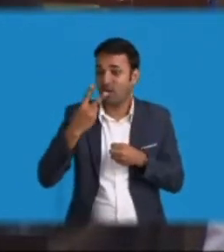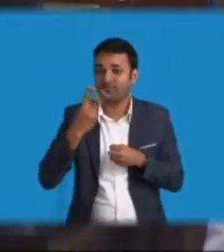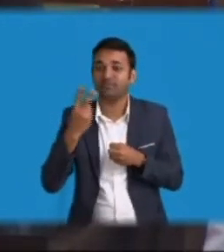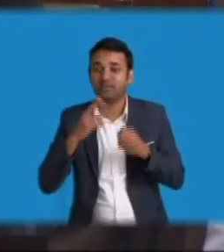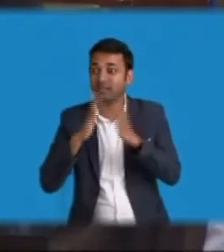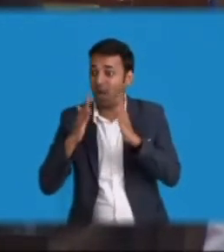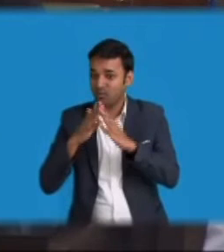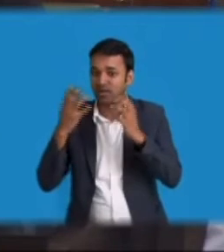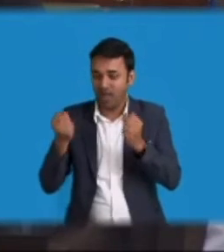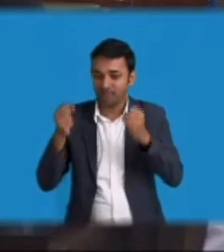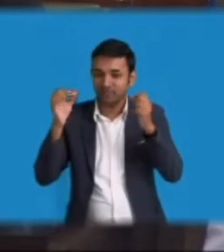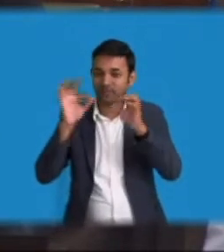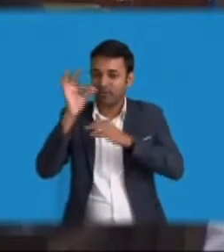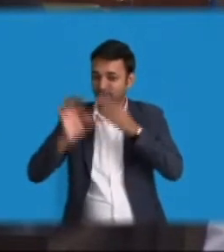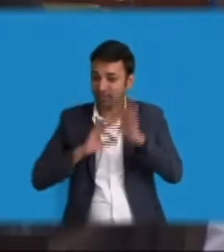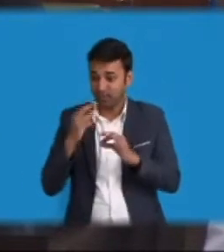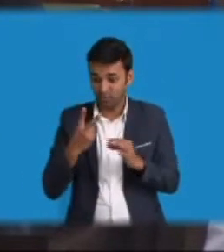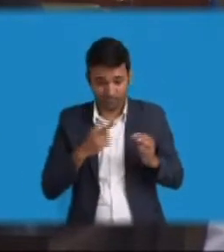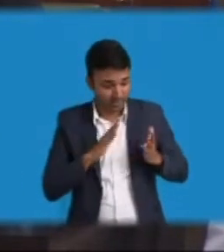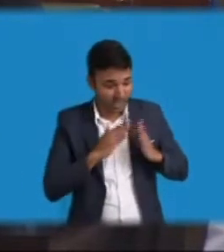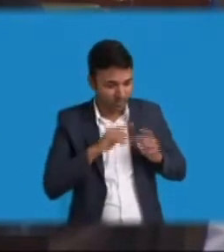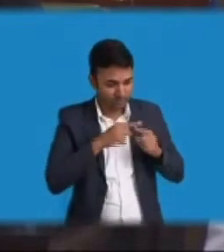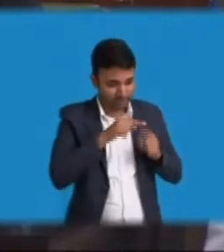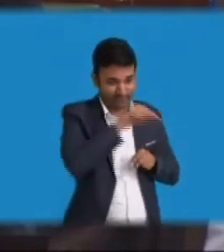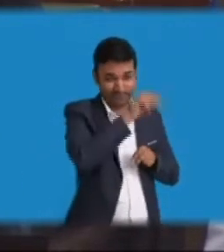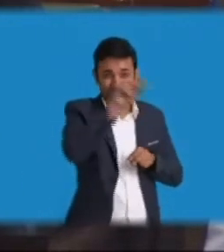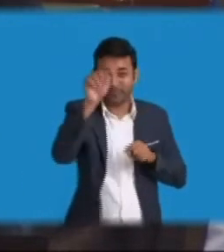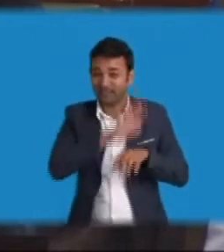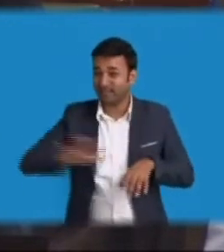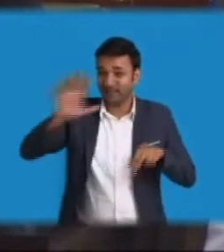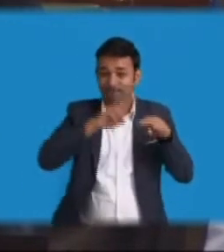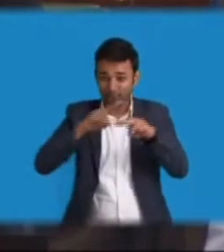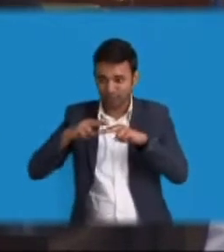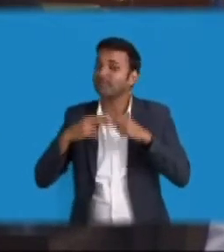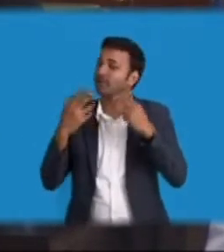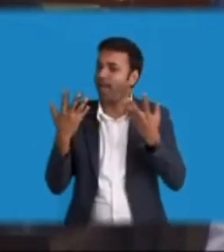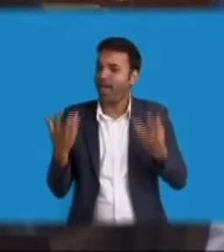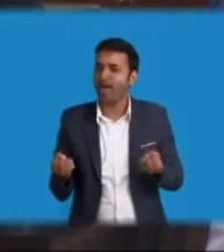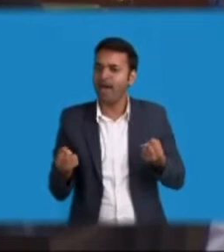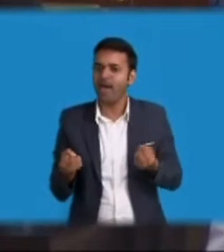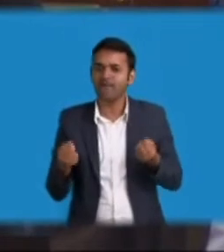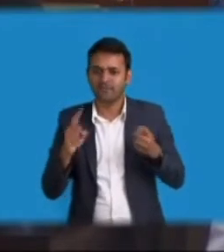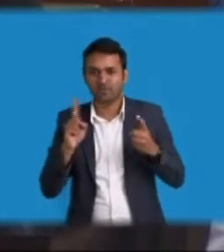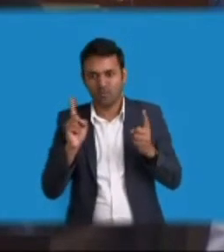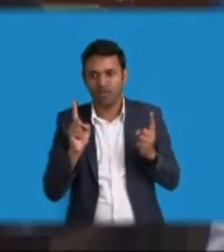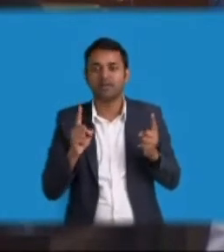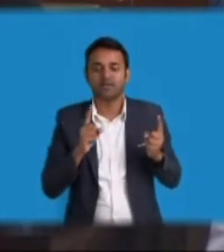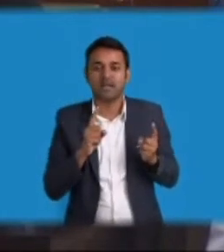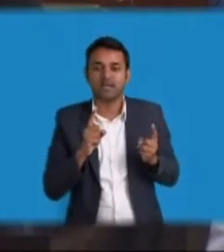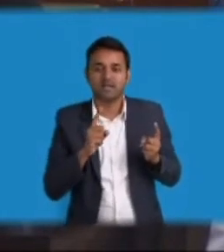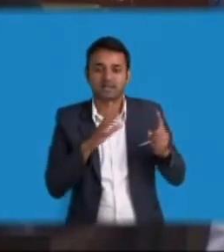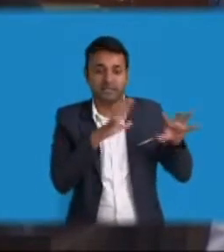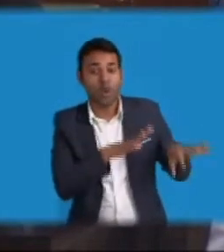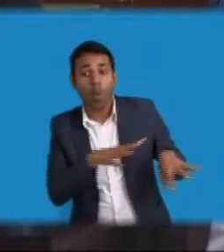Fiji pageant contest. Madam Speaker, Fiji will proudly host the Miss South Pacific Island